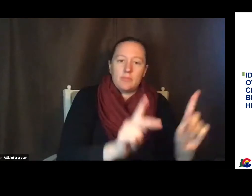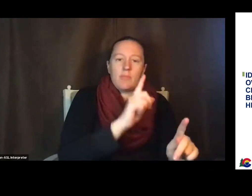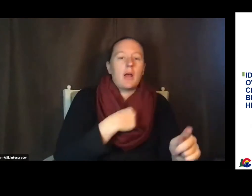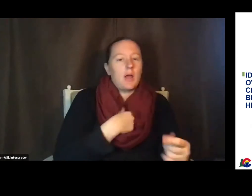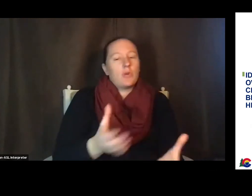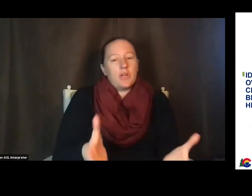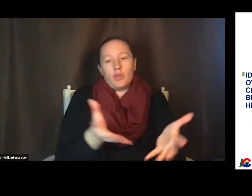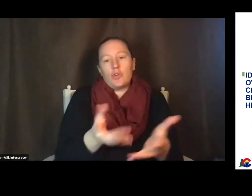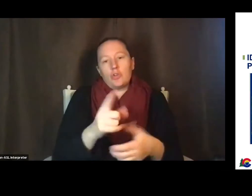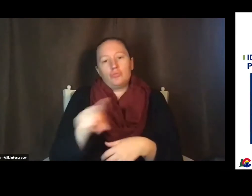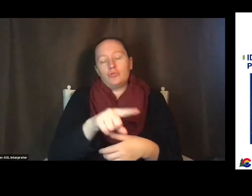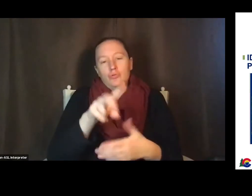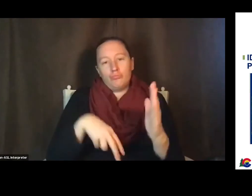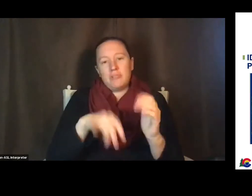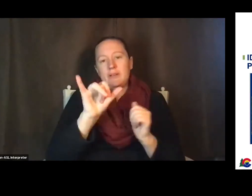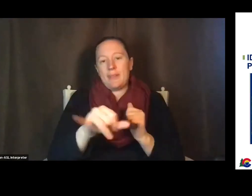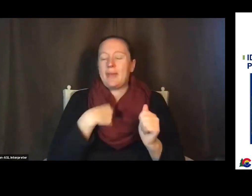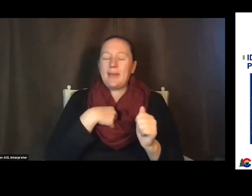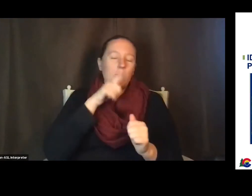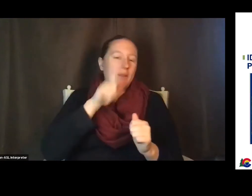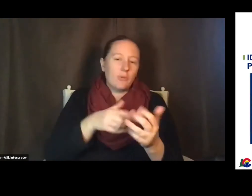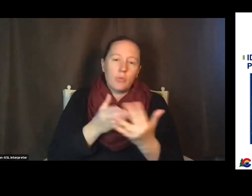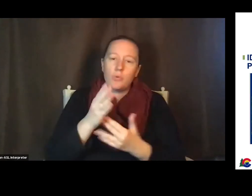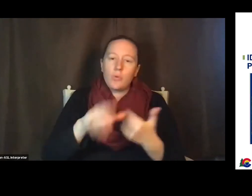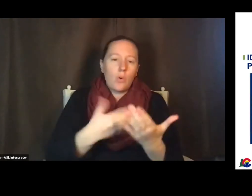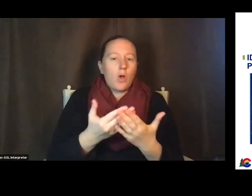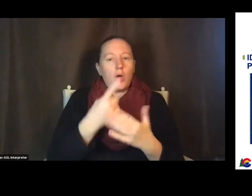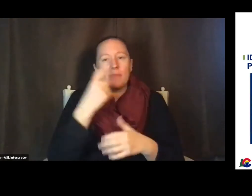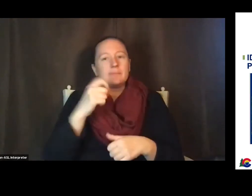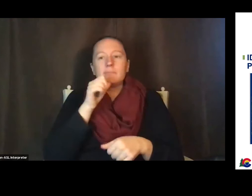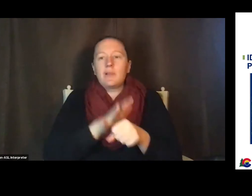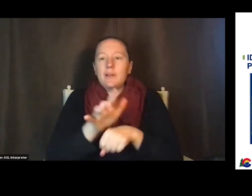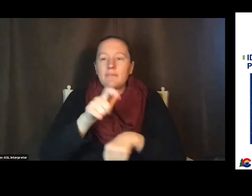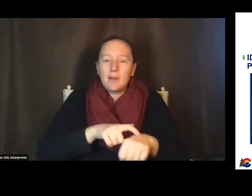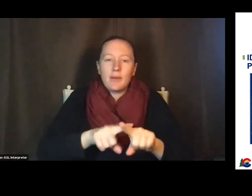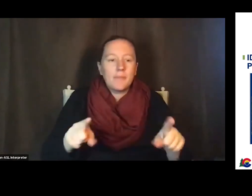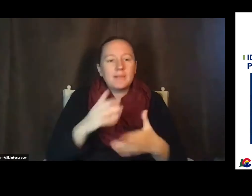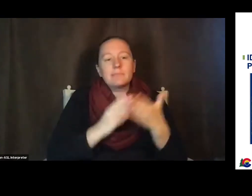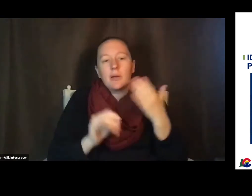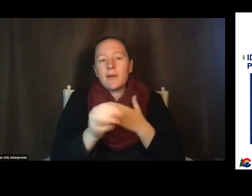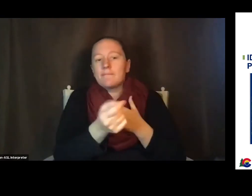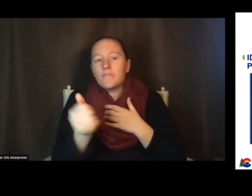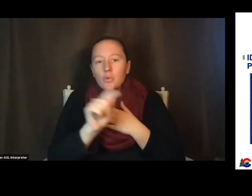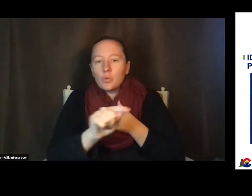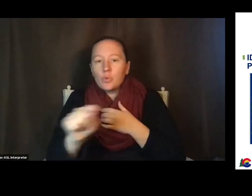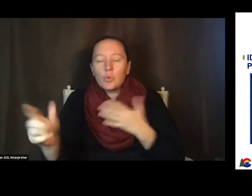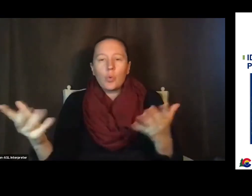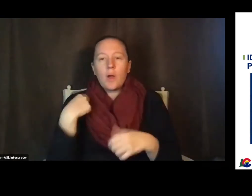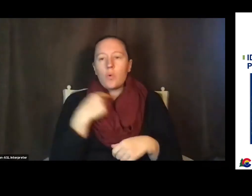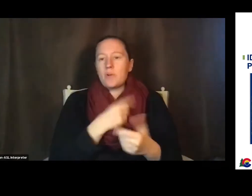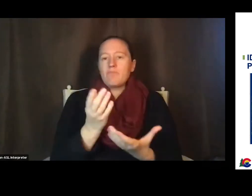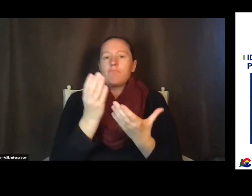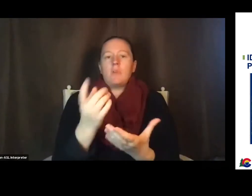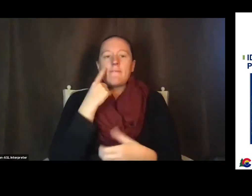priority populations as well. So I won't go through all of these for the sake of time, but just to highlight some of the things that we suggest for